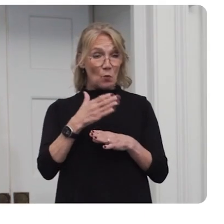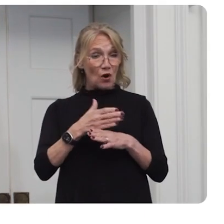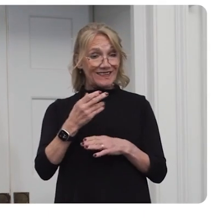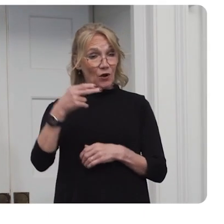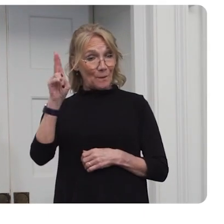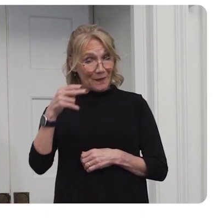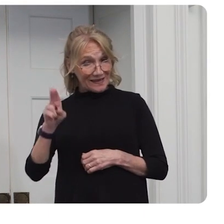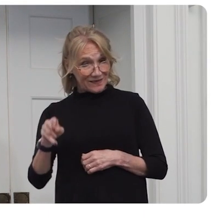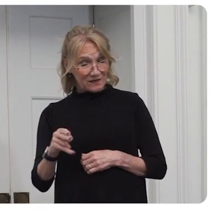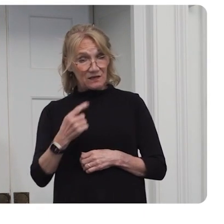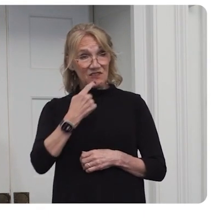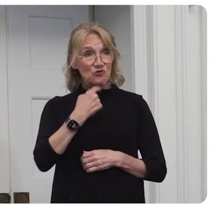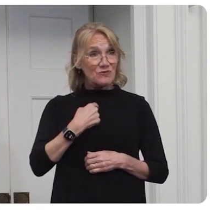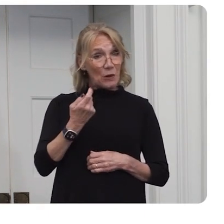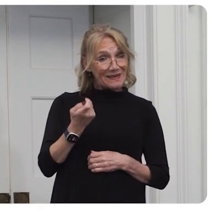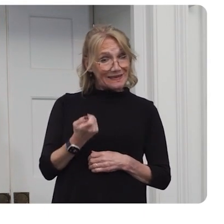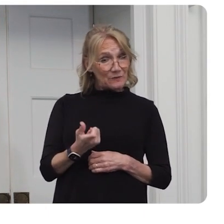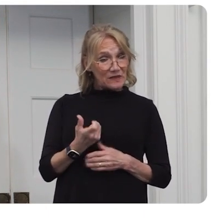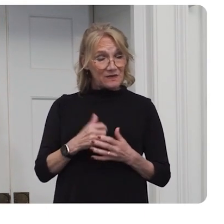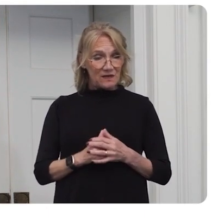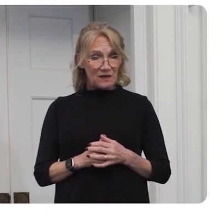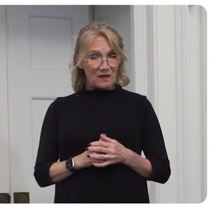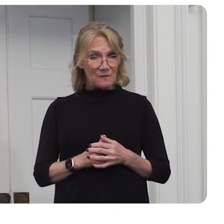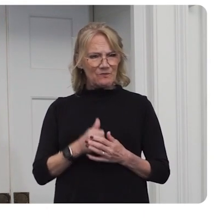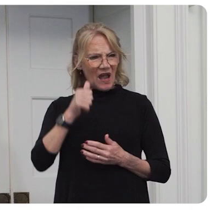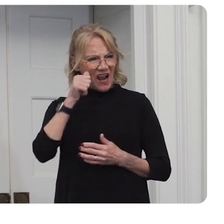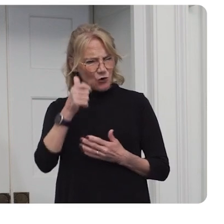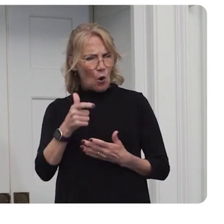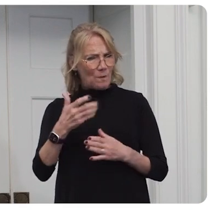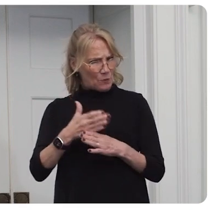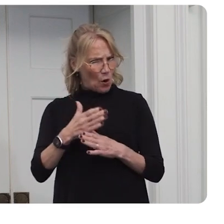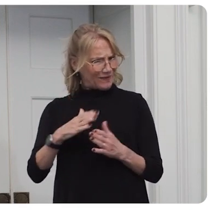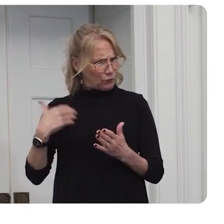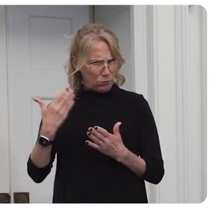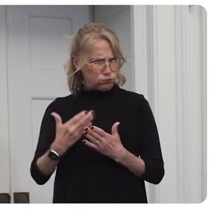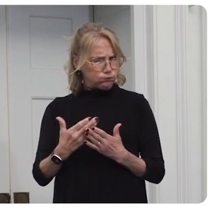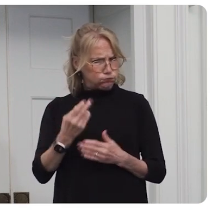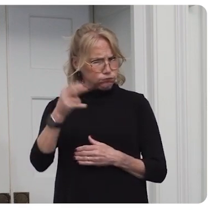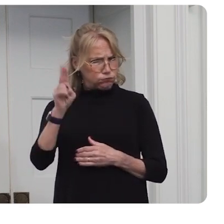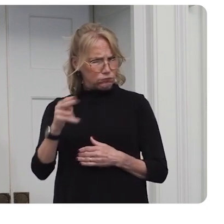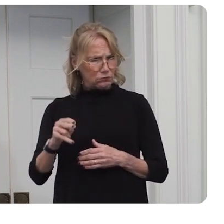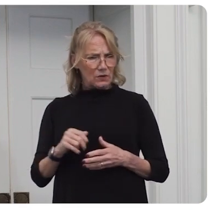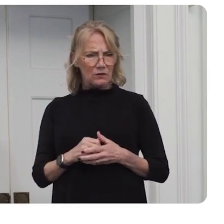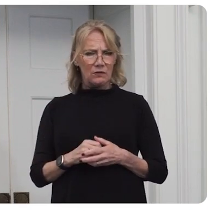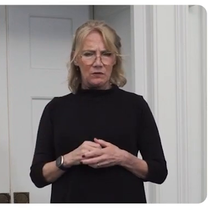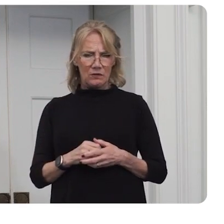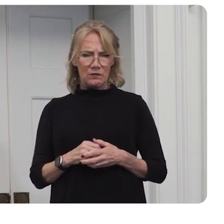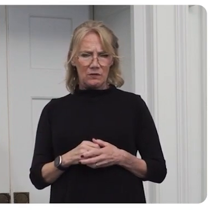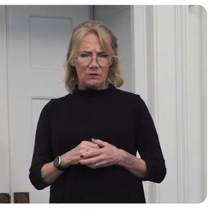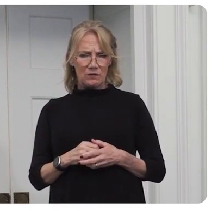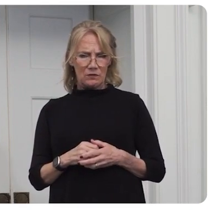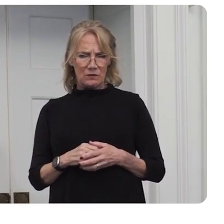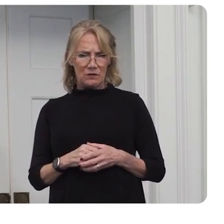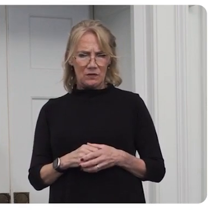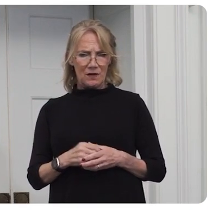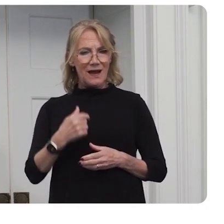been working on that painting. Can you tell me a little bit about it? Because I know you've been working on it for quite some time. It's me